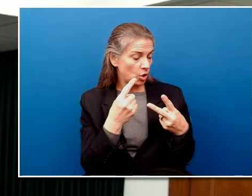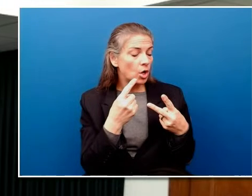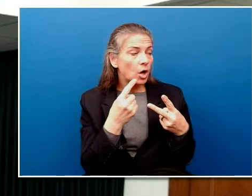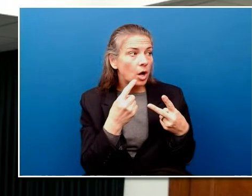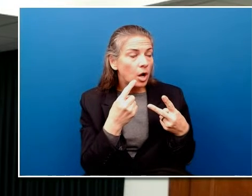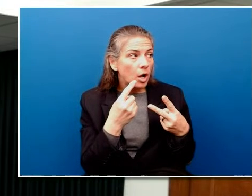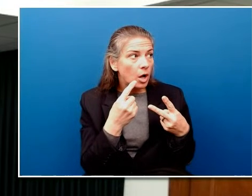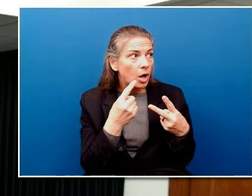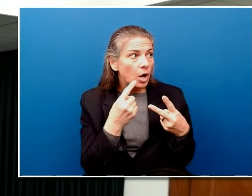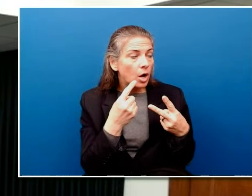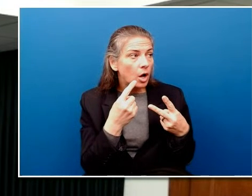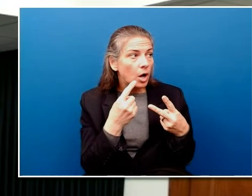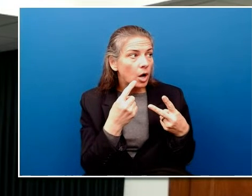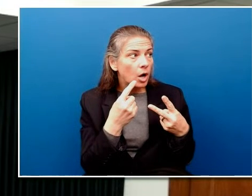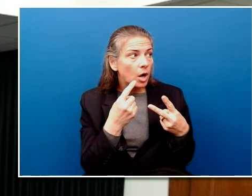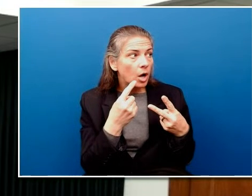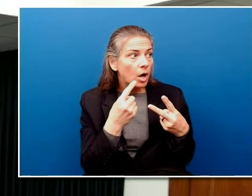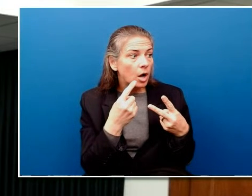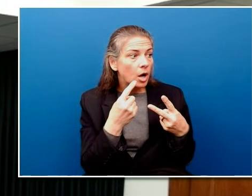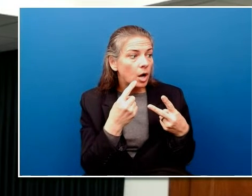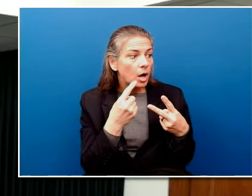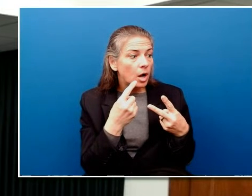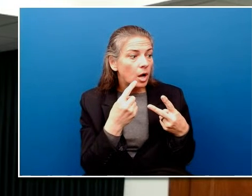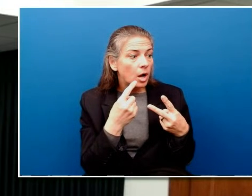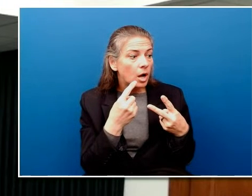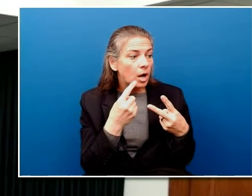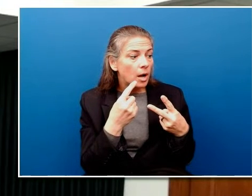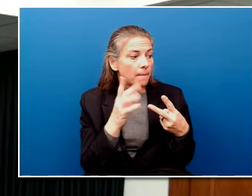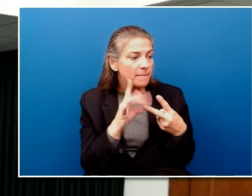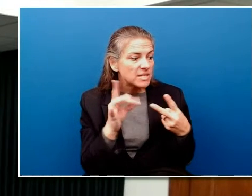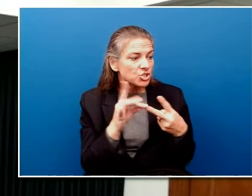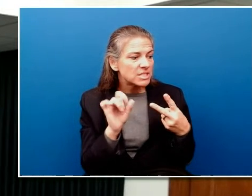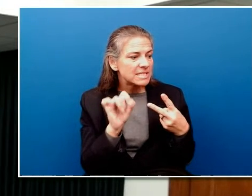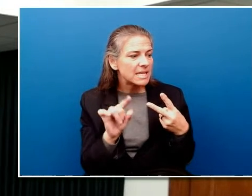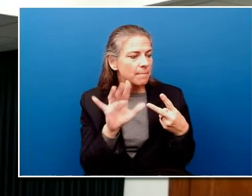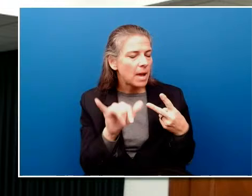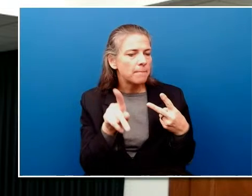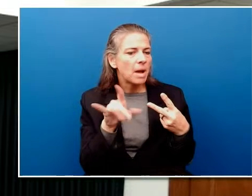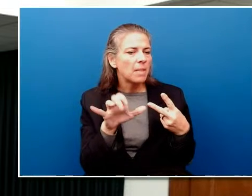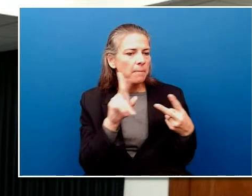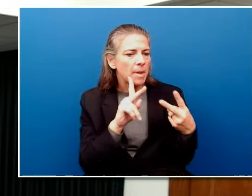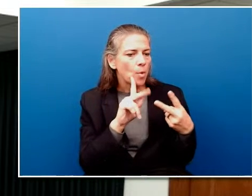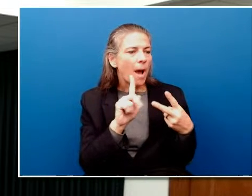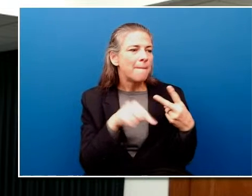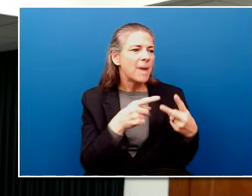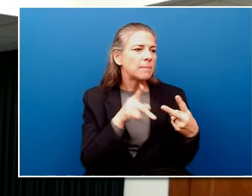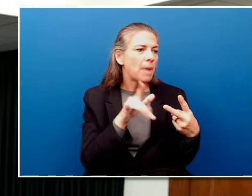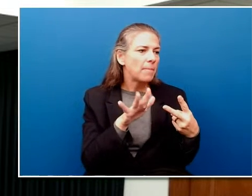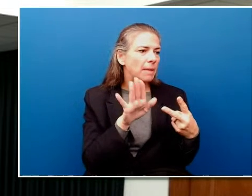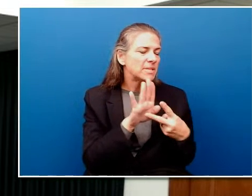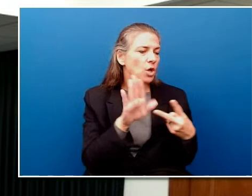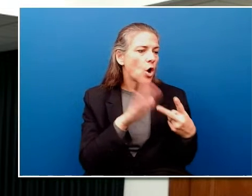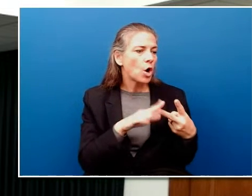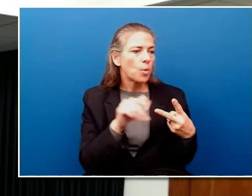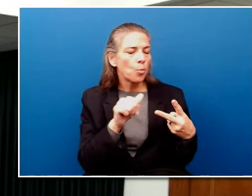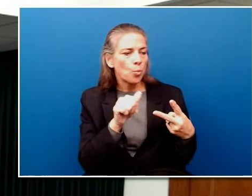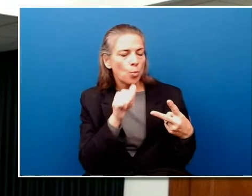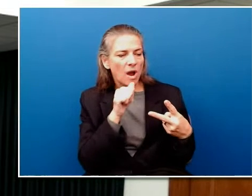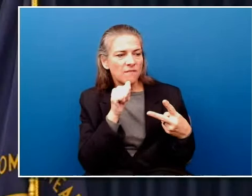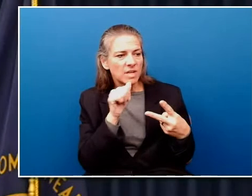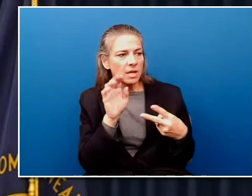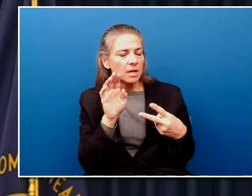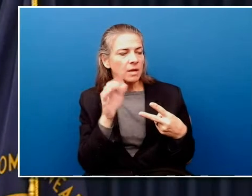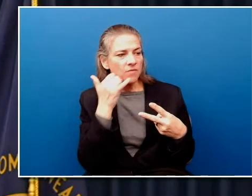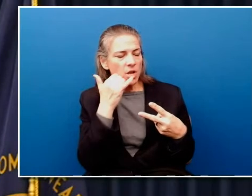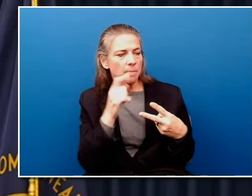do you consider messages sent by public officials about public business on private devices to be public